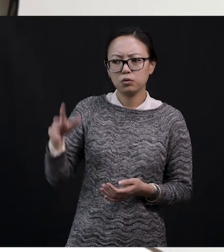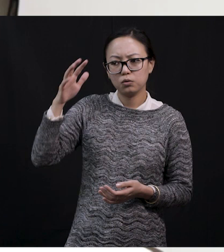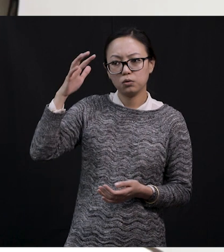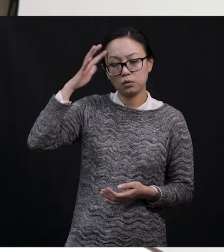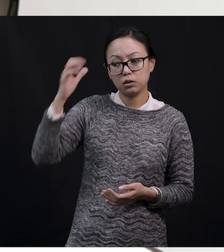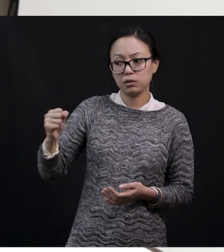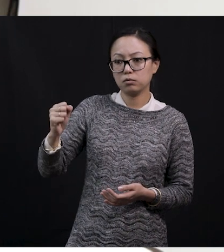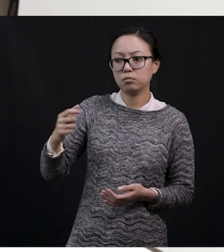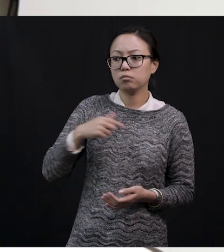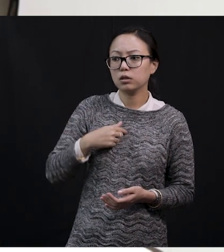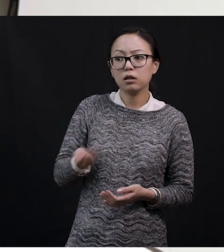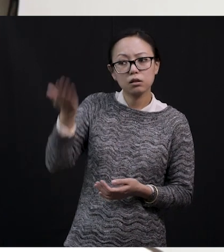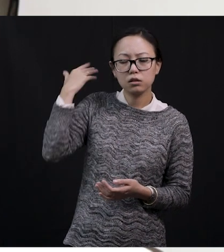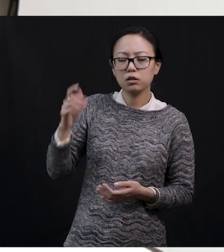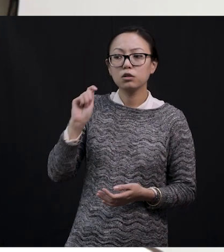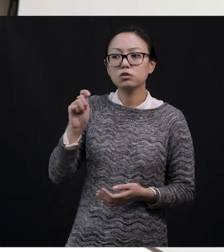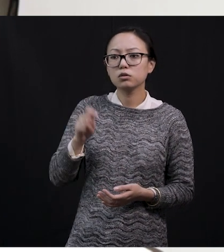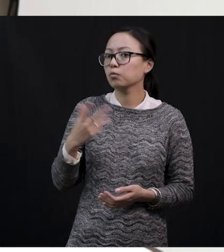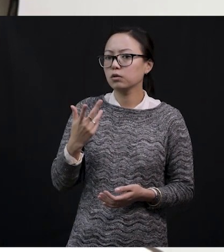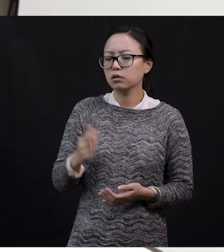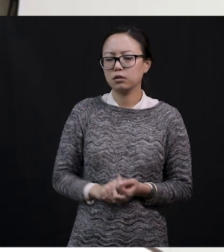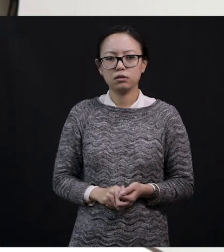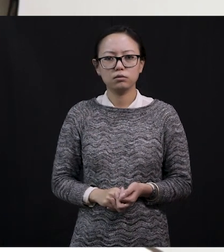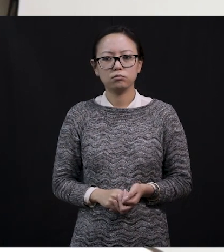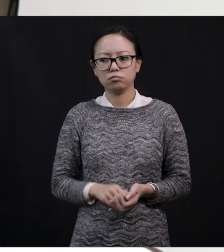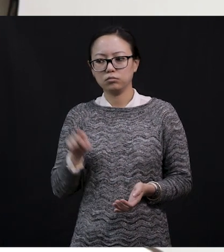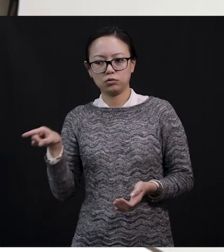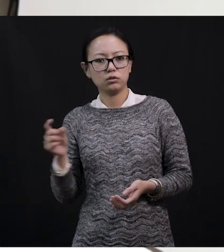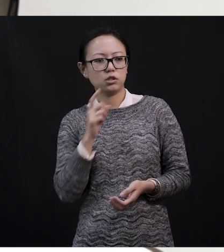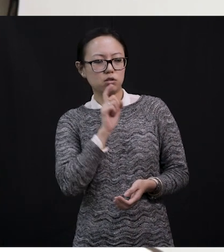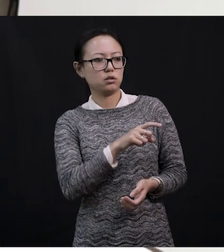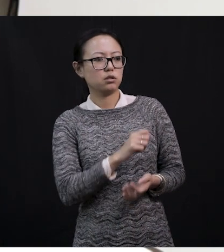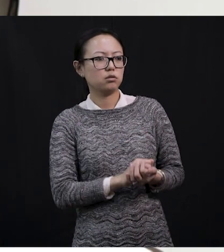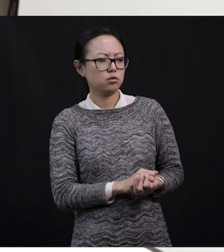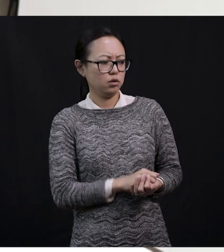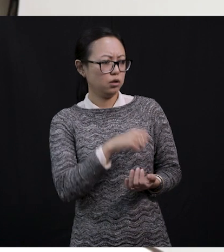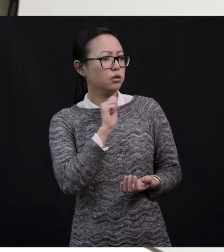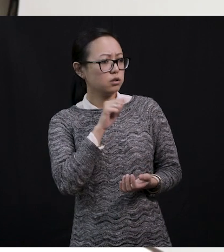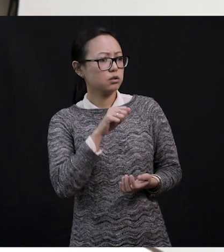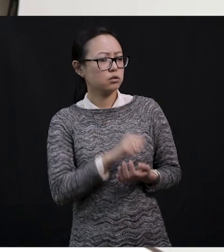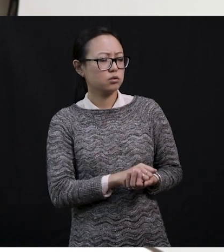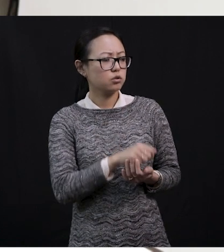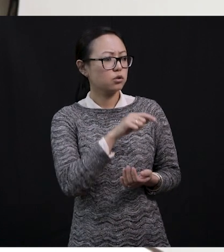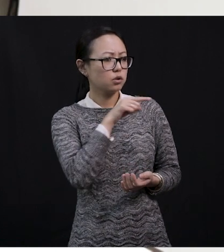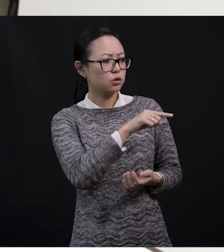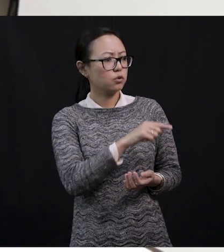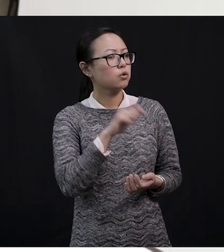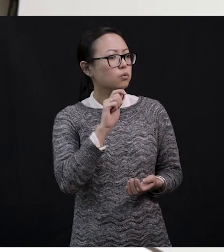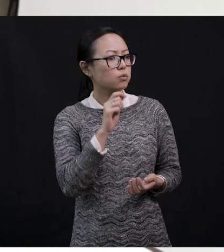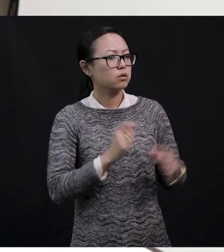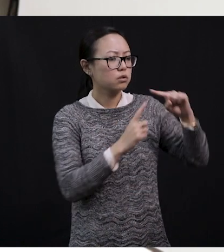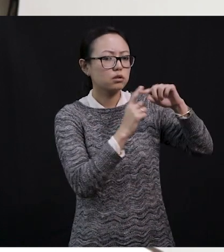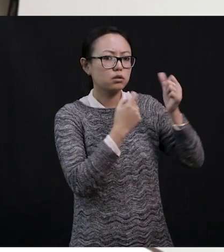memory. Of course, you worked in a travel agency, so that he knows. Chunilal's last